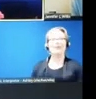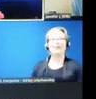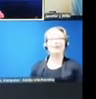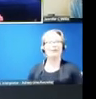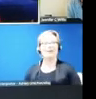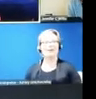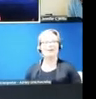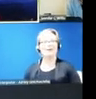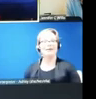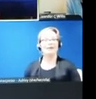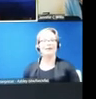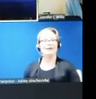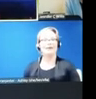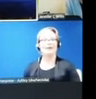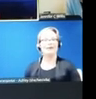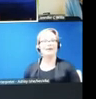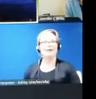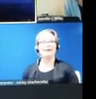and look.